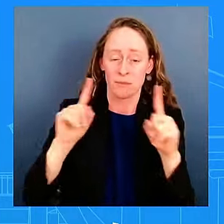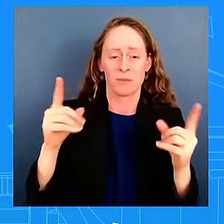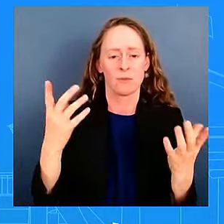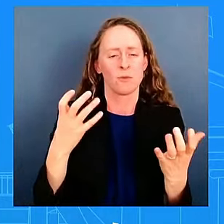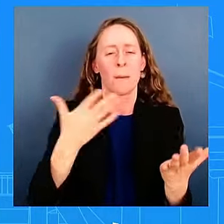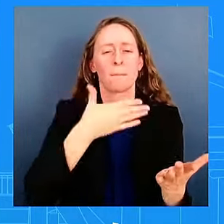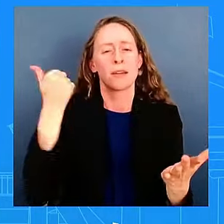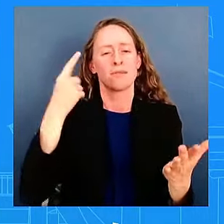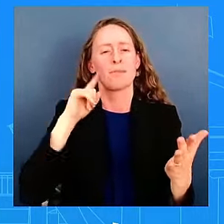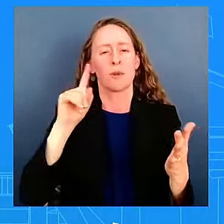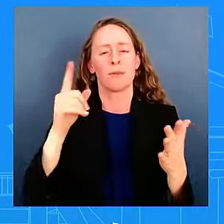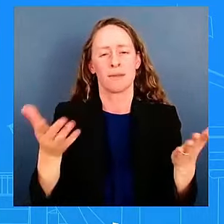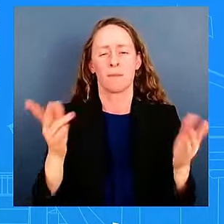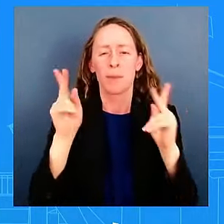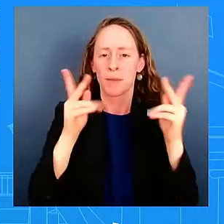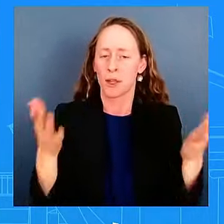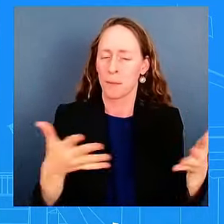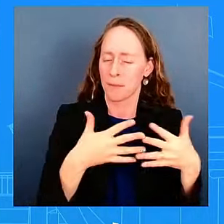Michael.